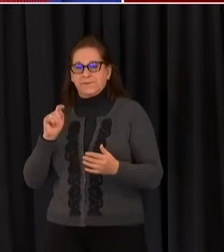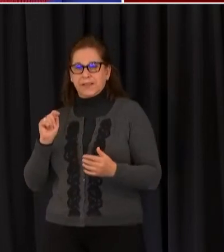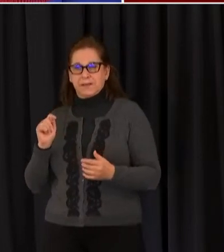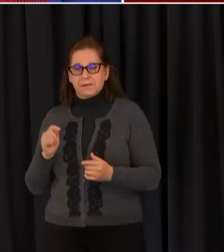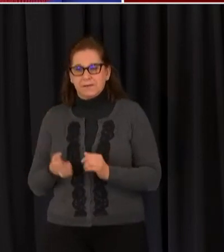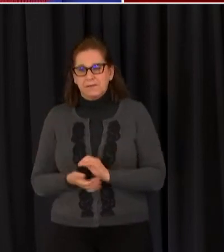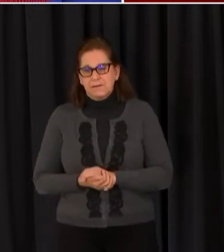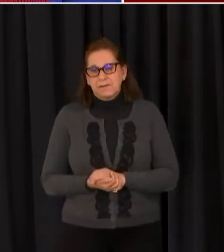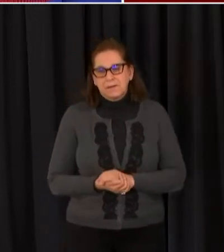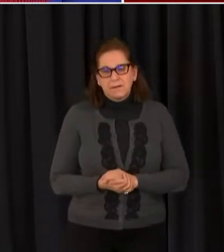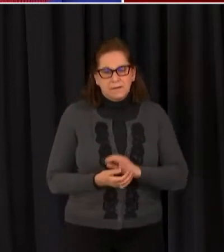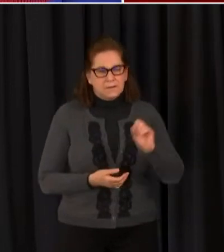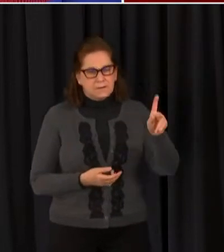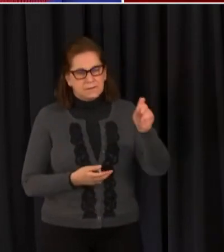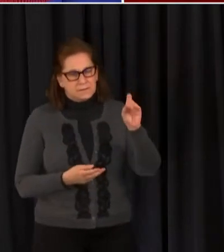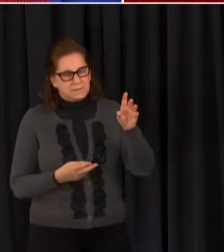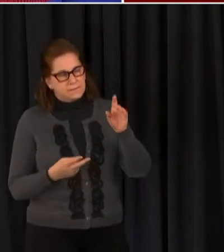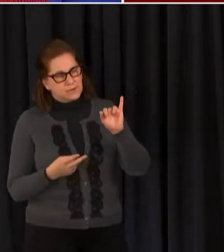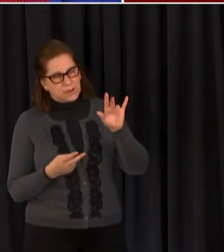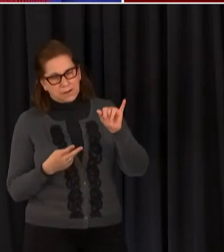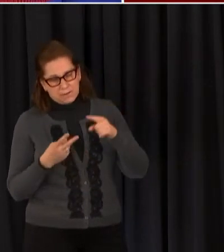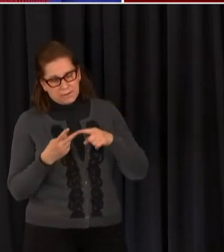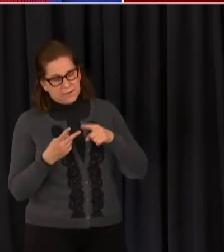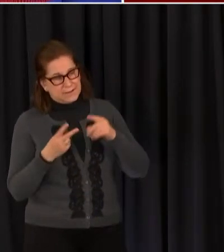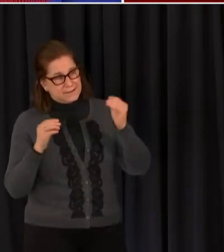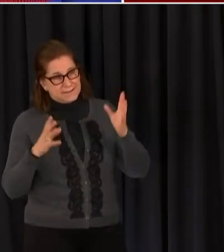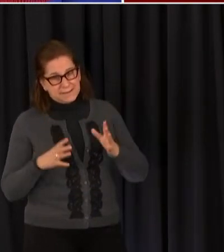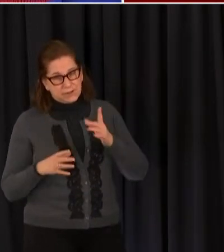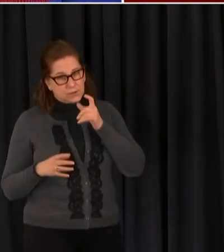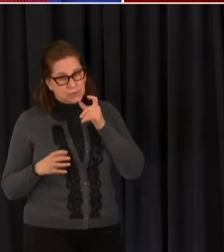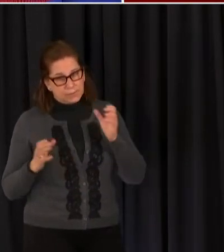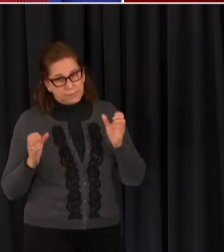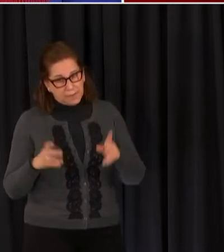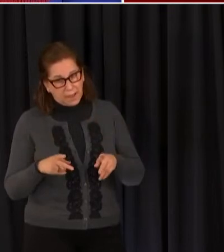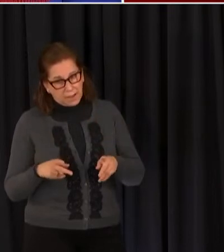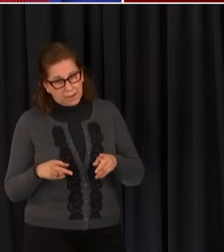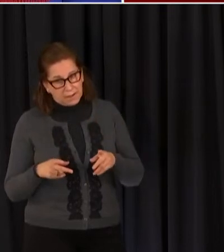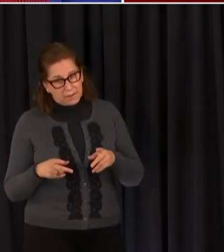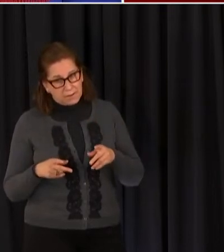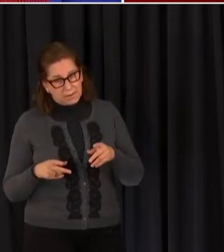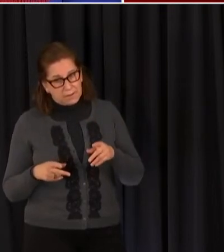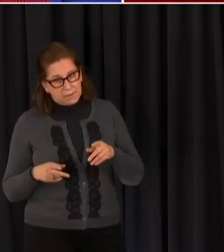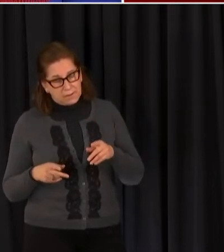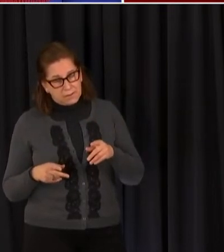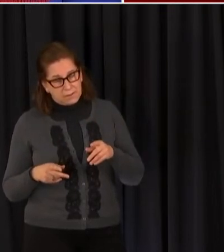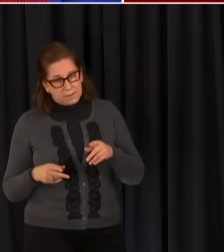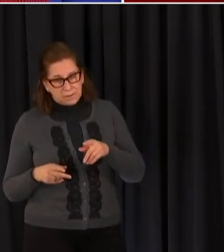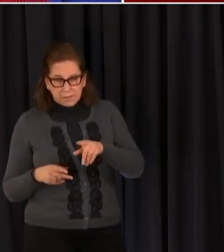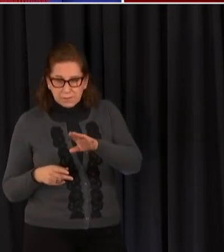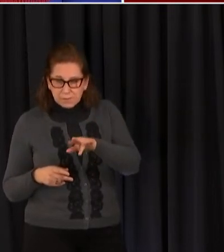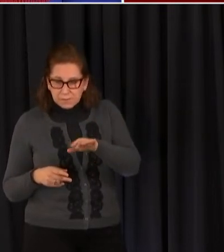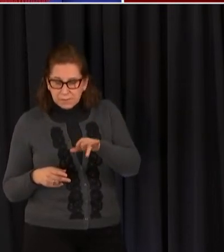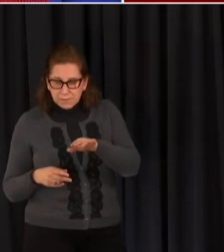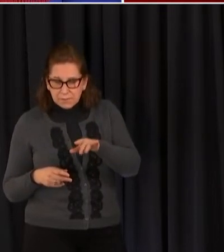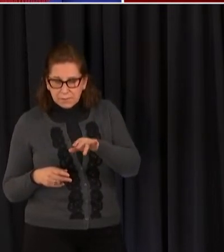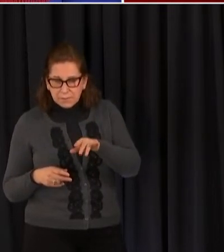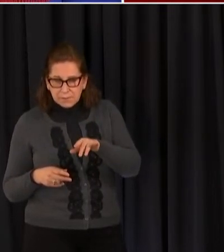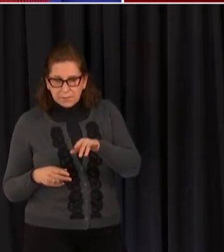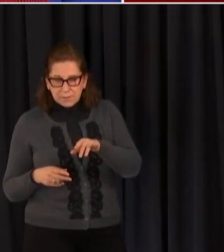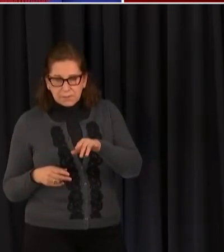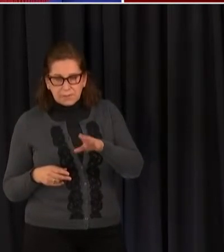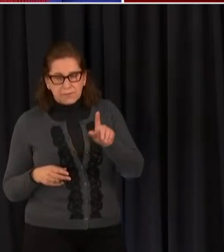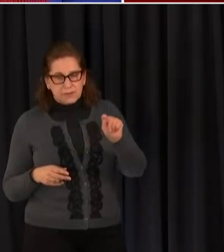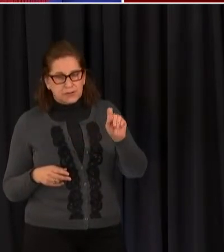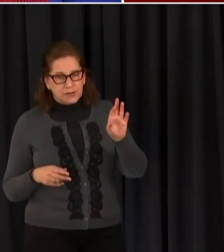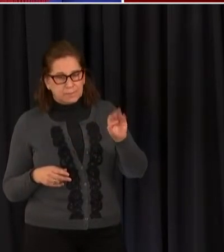for teachers who are hoping to come back in term 4 or who might be coming back in term 4 but are not yet vaccinated, what